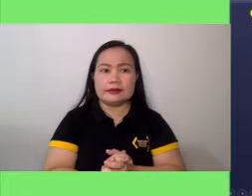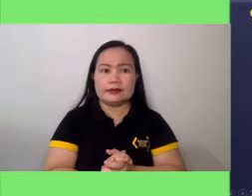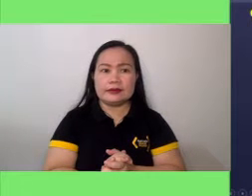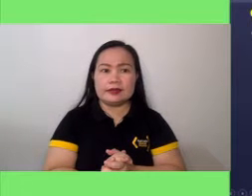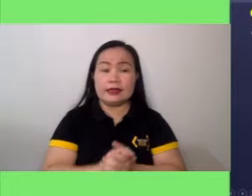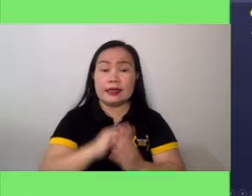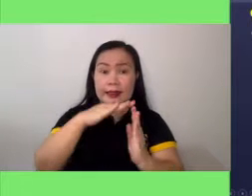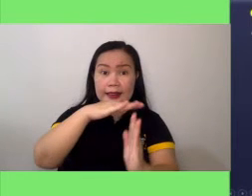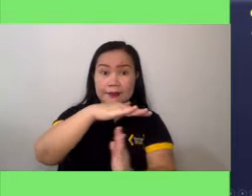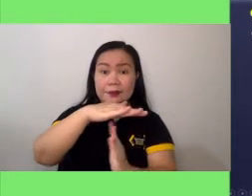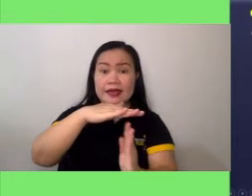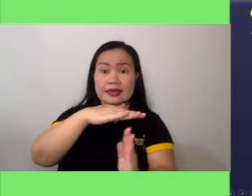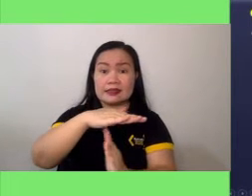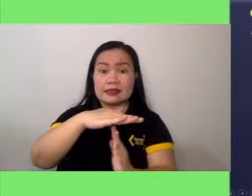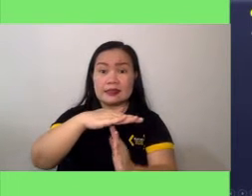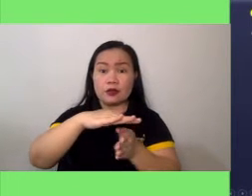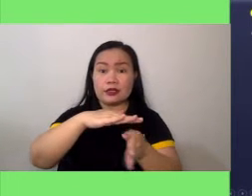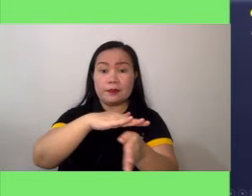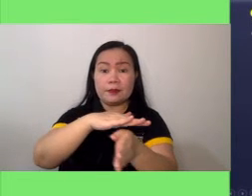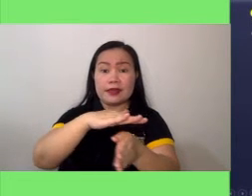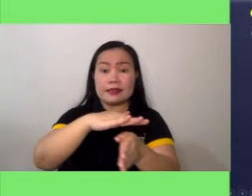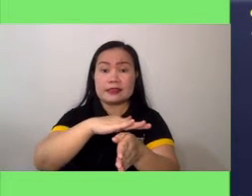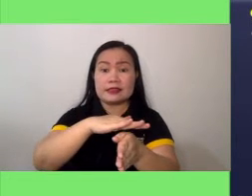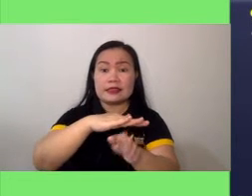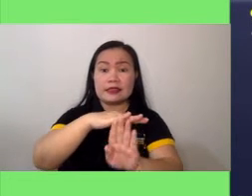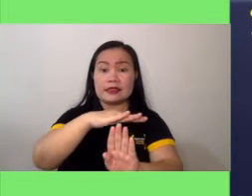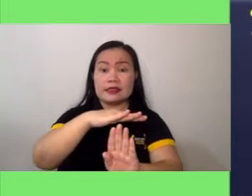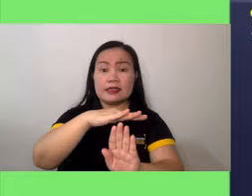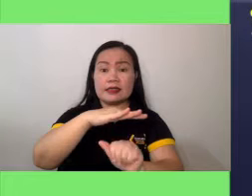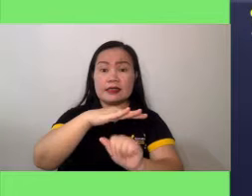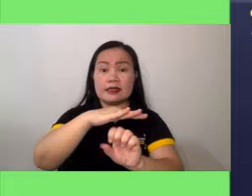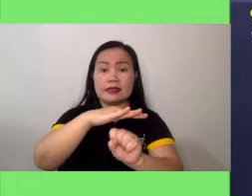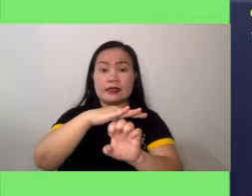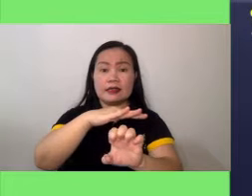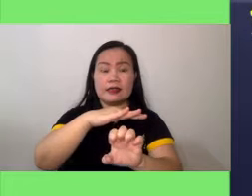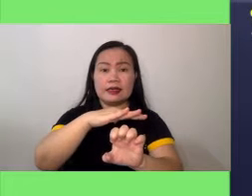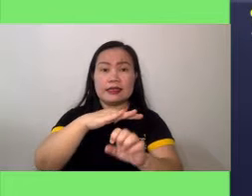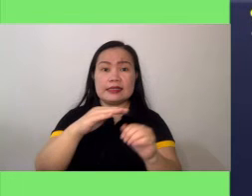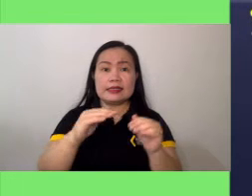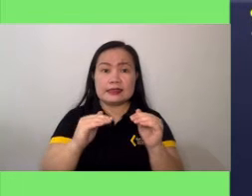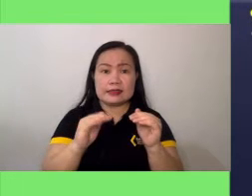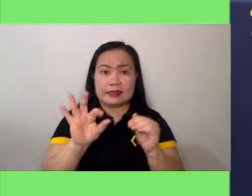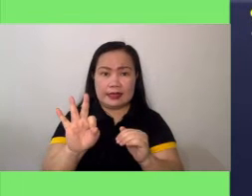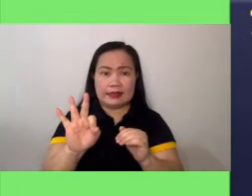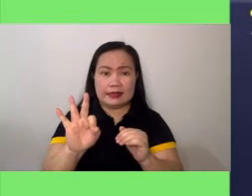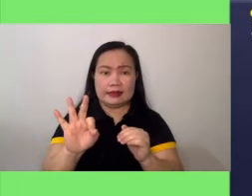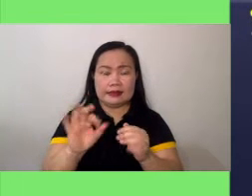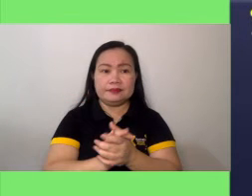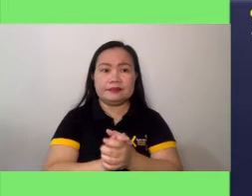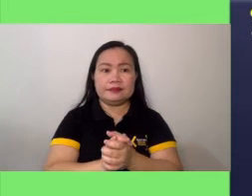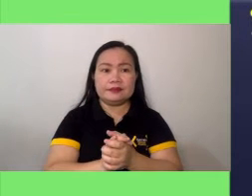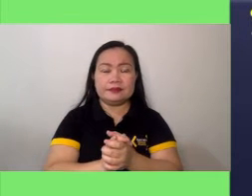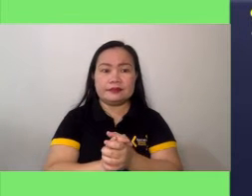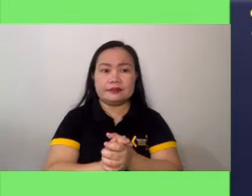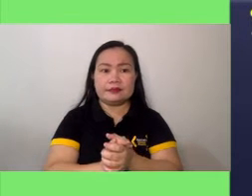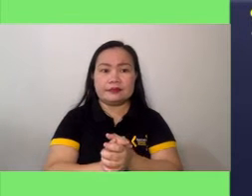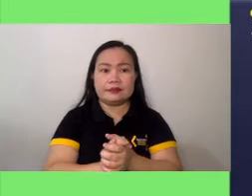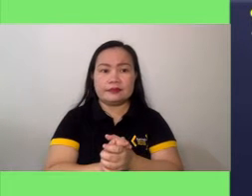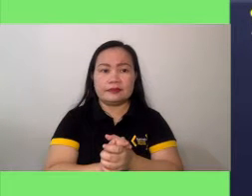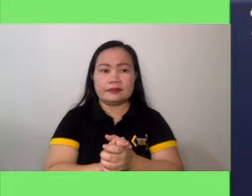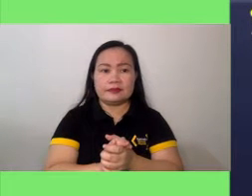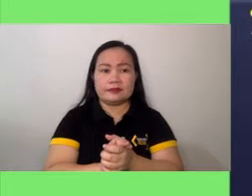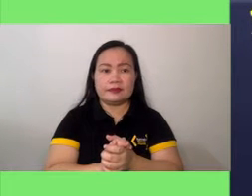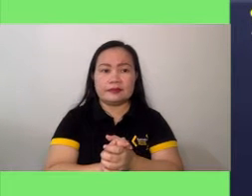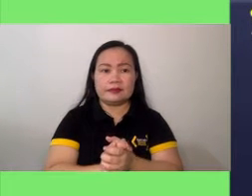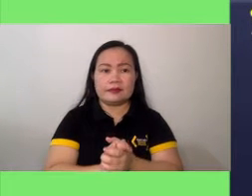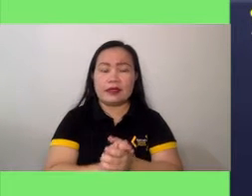wait. Okay. So, yung, tawag nito, yung base natin dito is 9. Okay? So, yung base